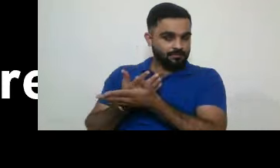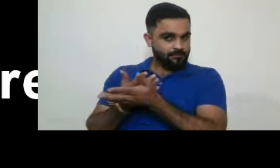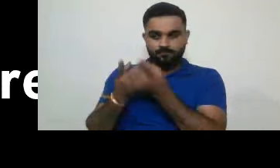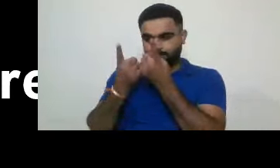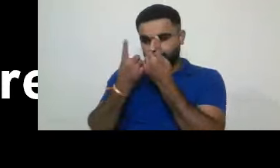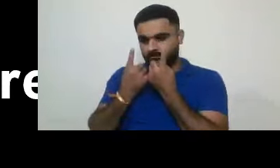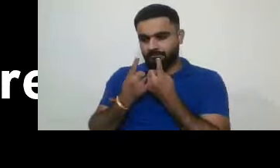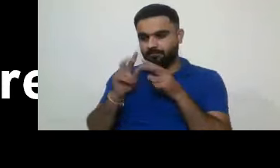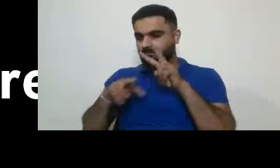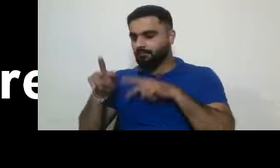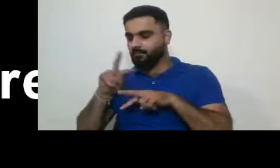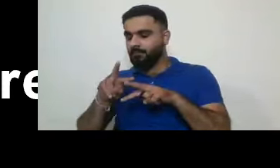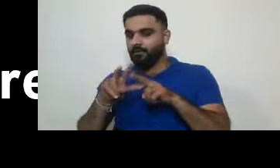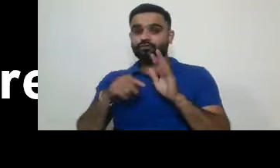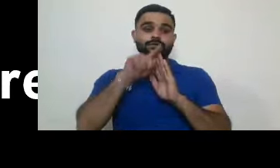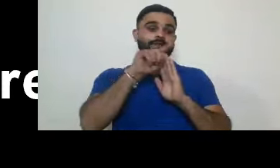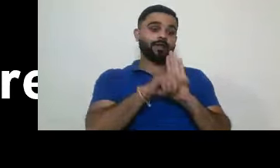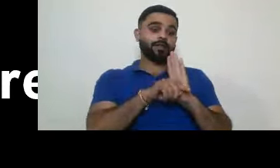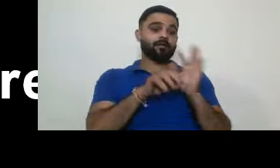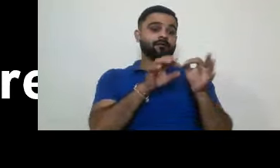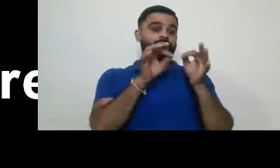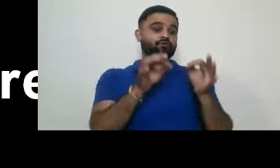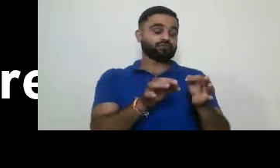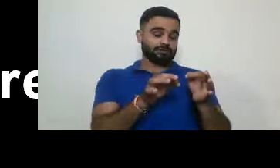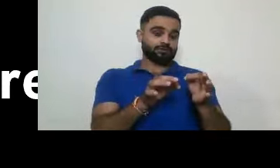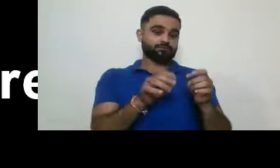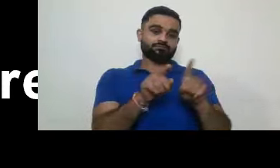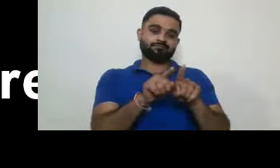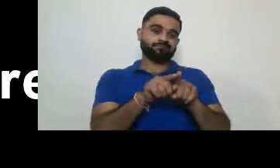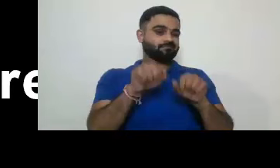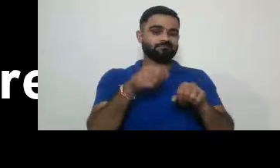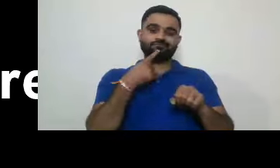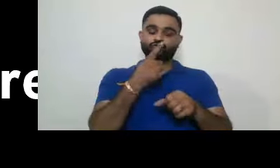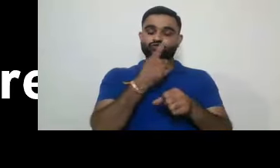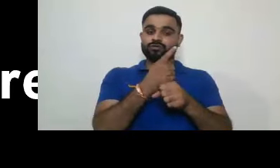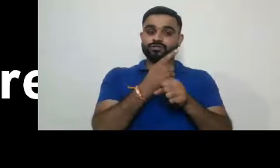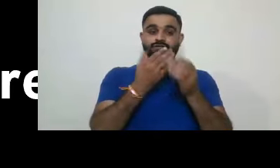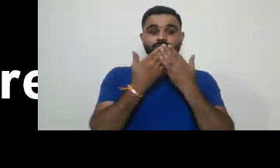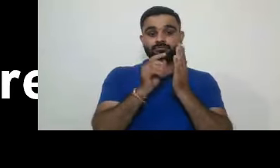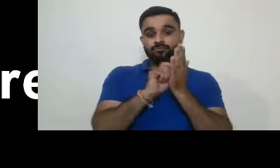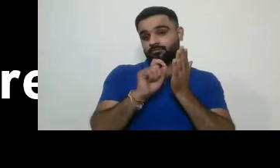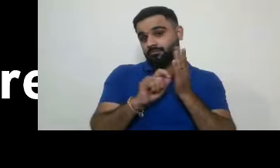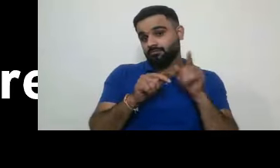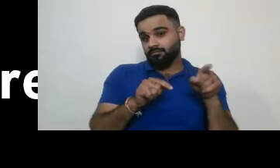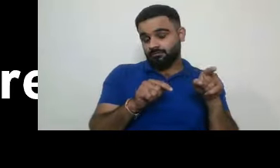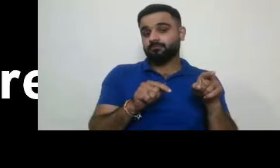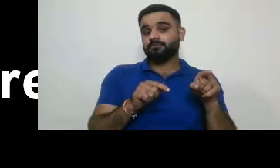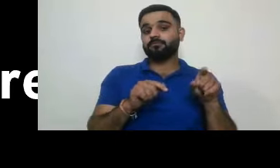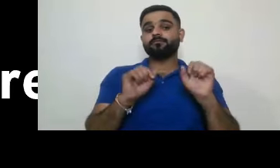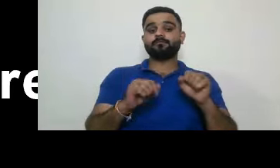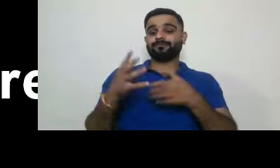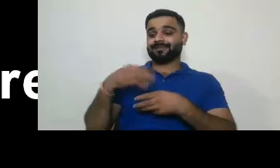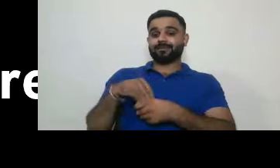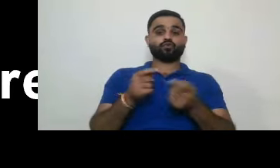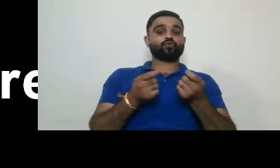and an ethical framework. And of course, it goes without saying, teacher literacy. So if these are handled, I